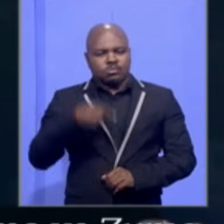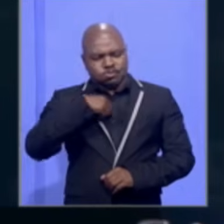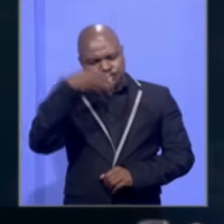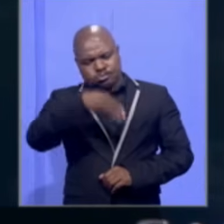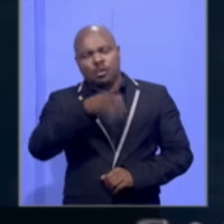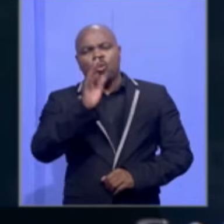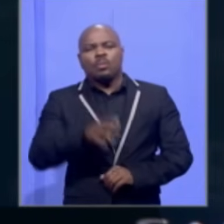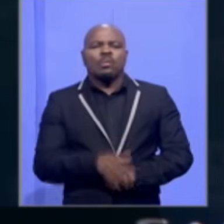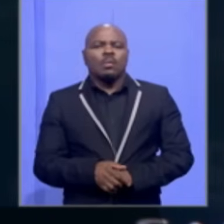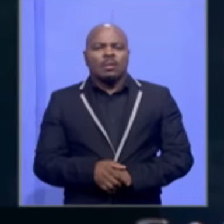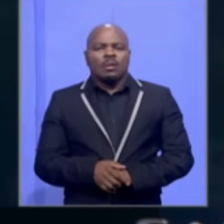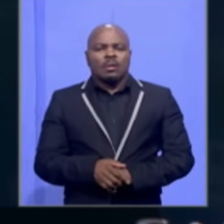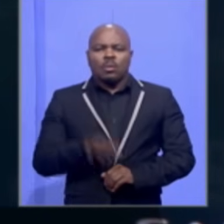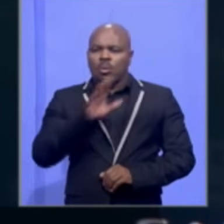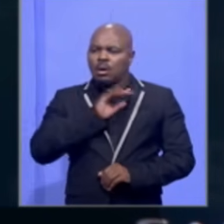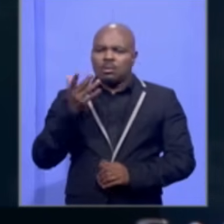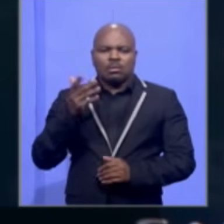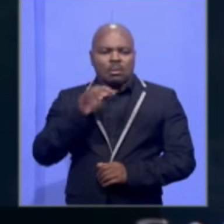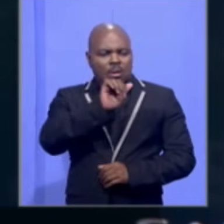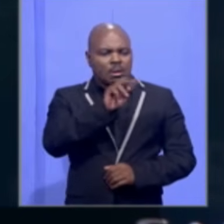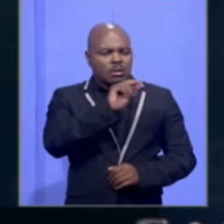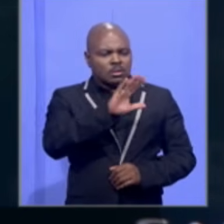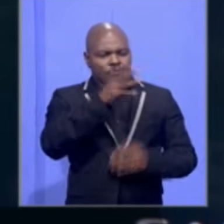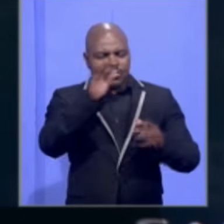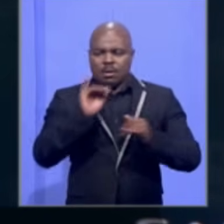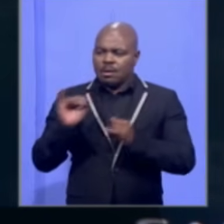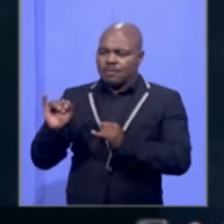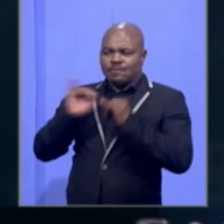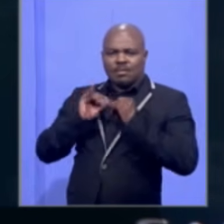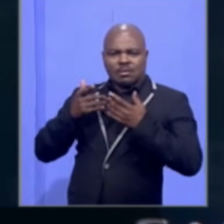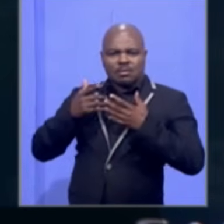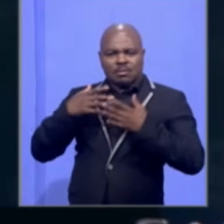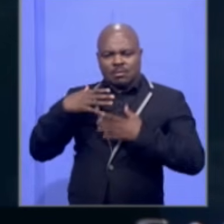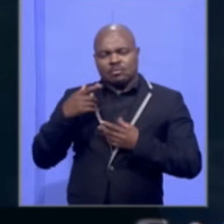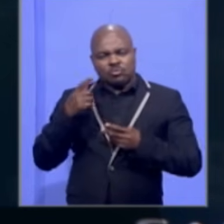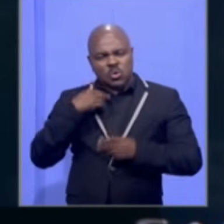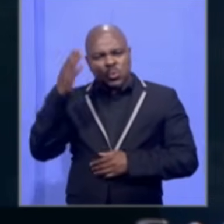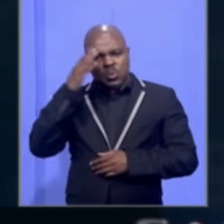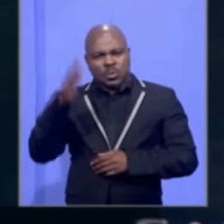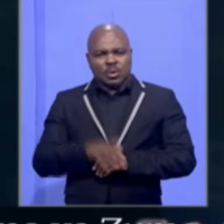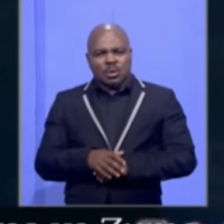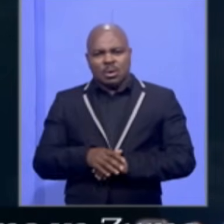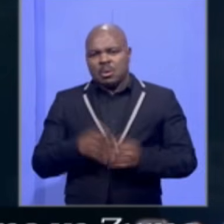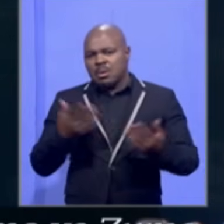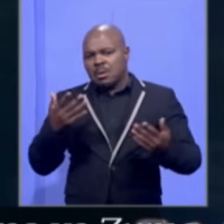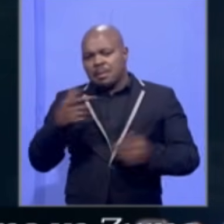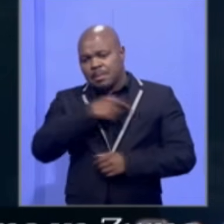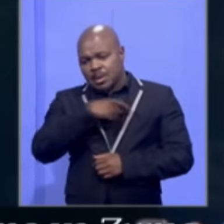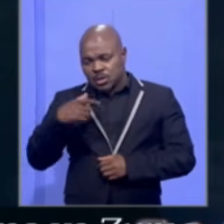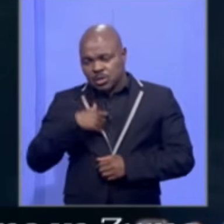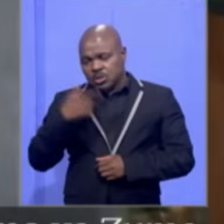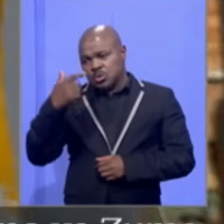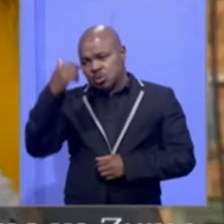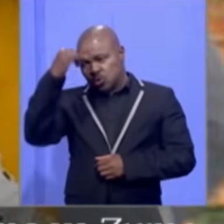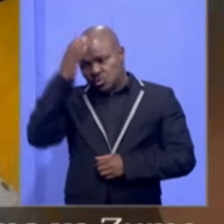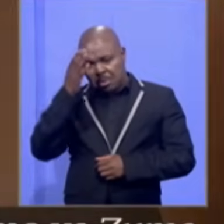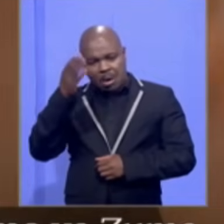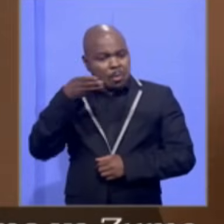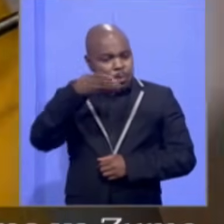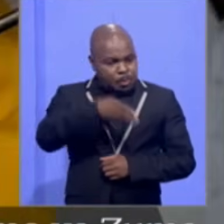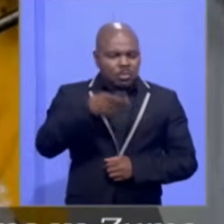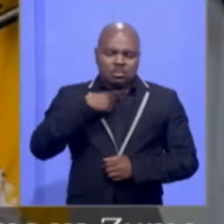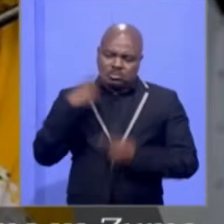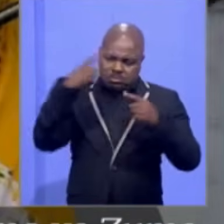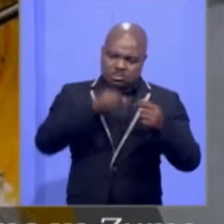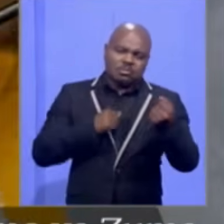We're there by invite. The ANC invited us over, and they knew very well that wherever President Zuma is, we'll be there to support